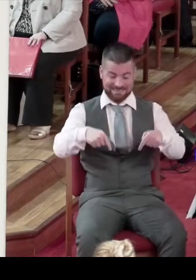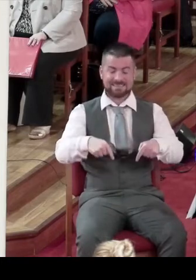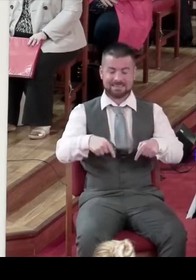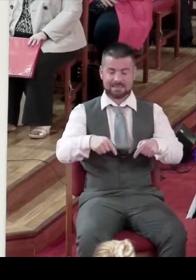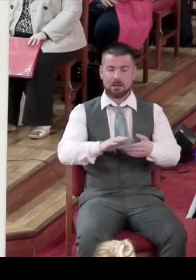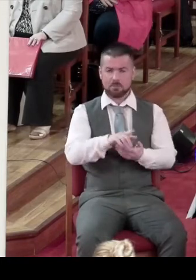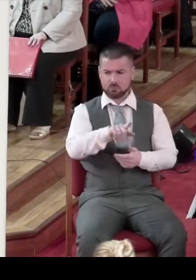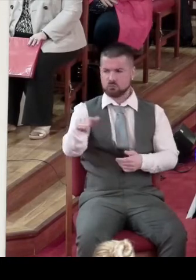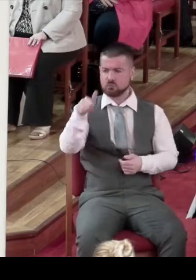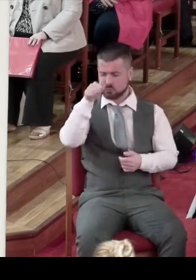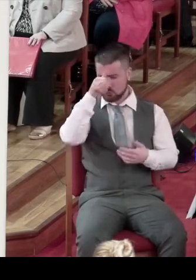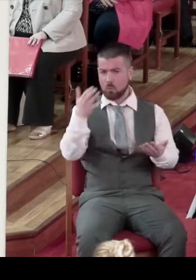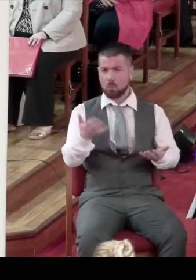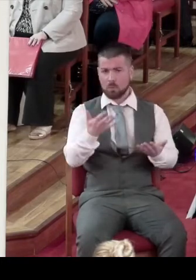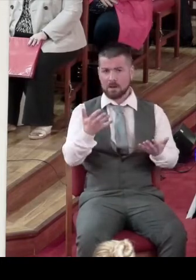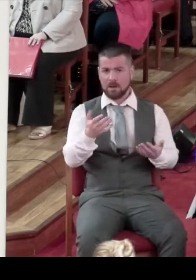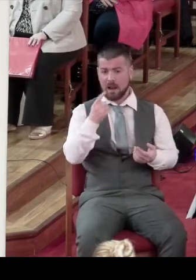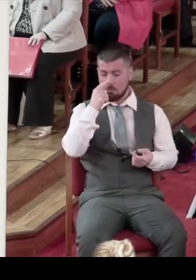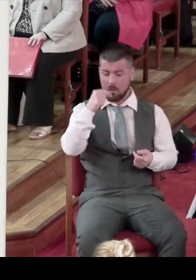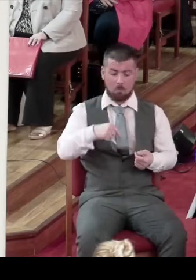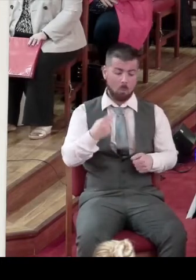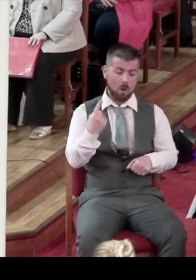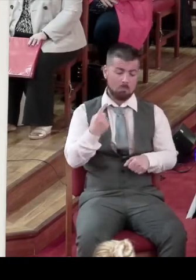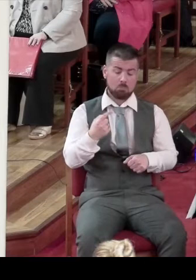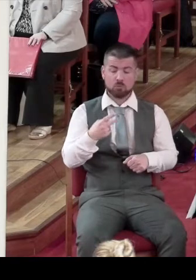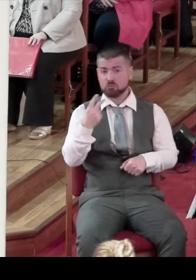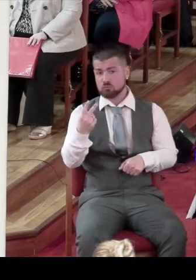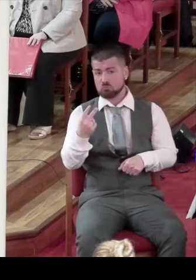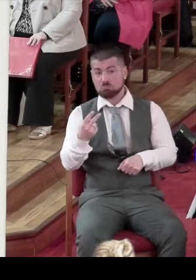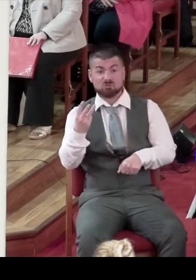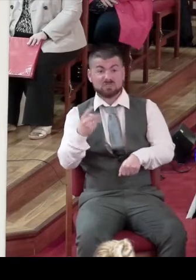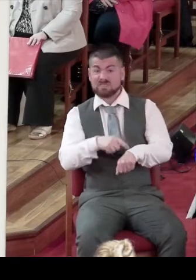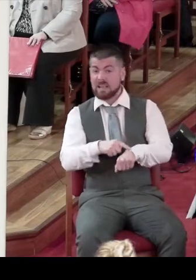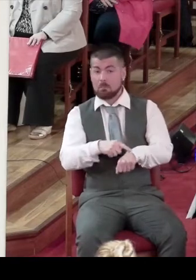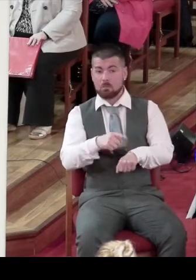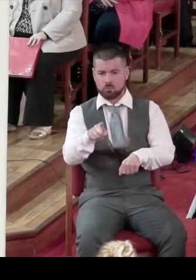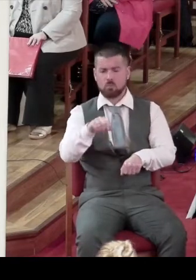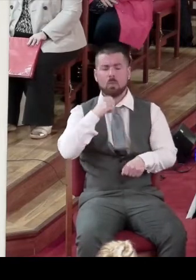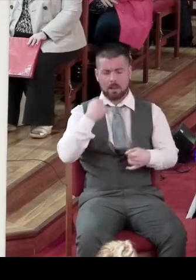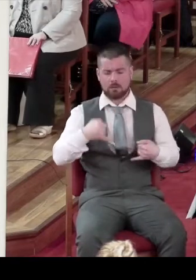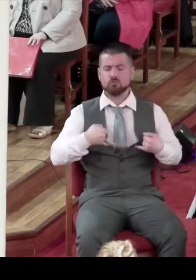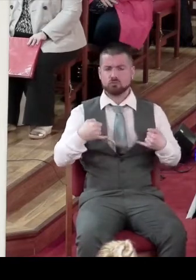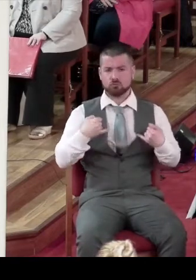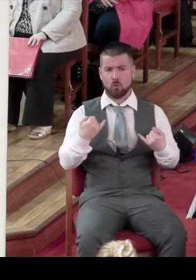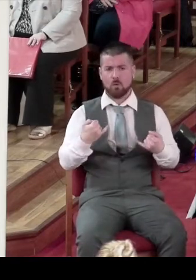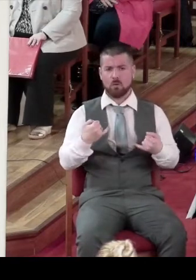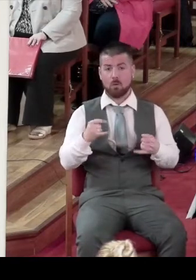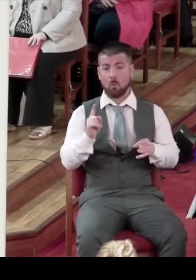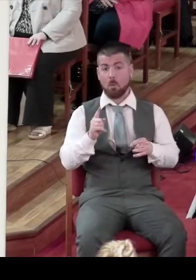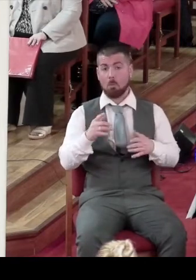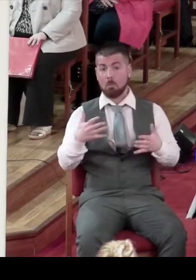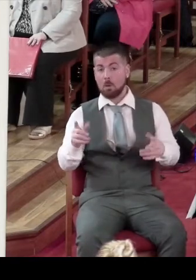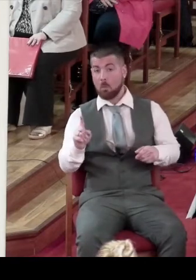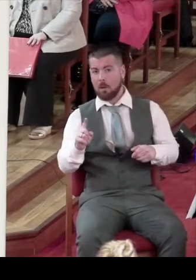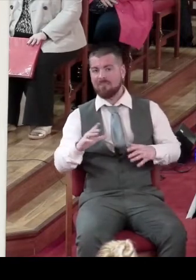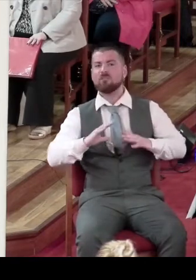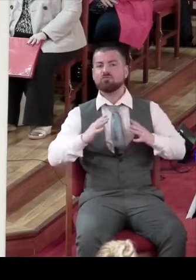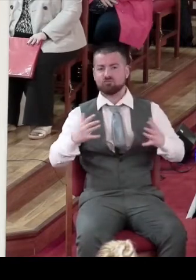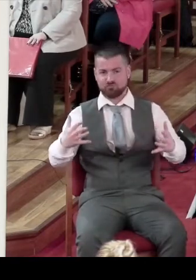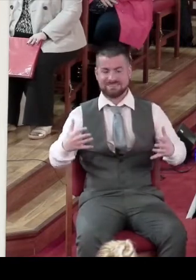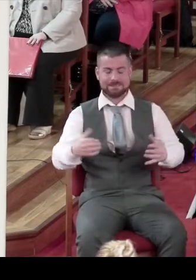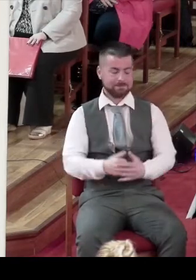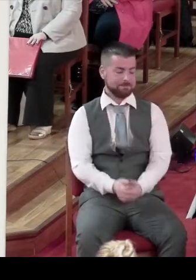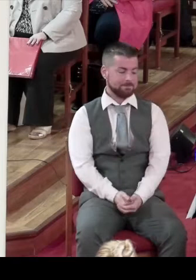and if you can come for one or more evenings, you really will thoroughly enjoy that, and it's free as well, although an offering is